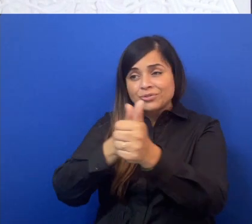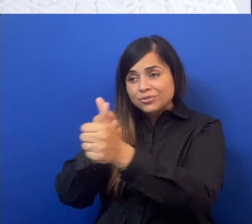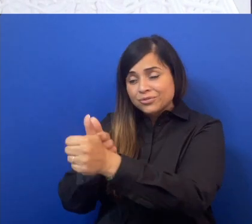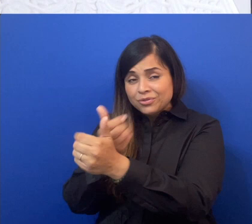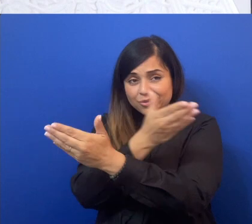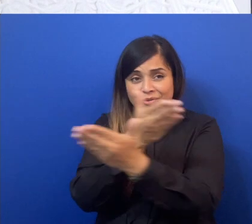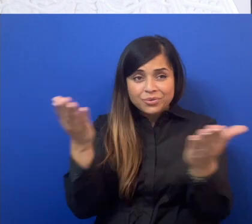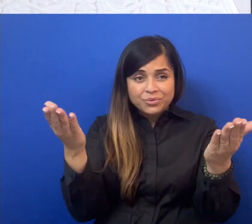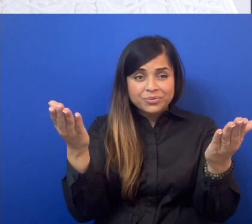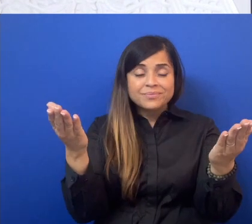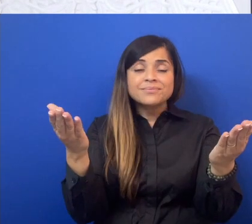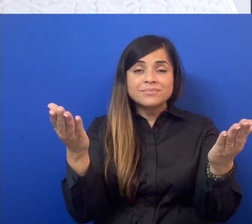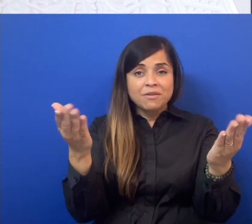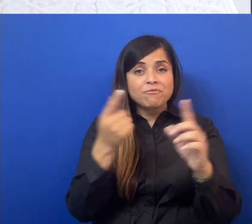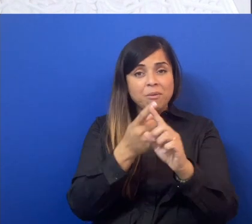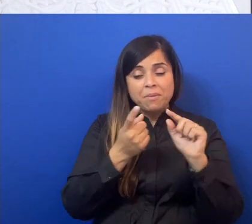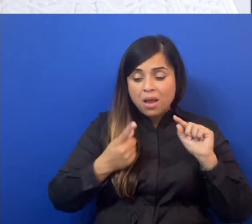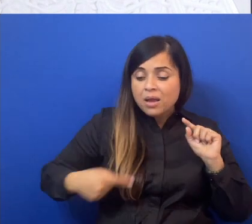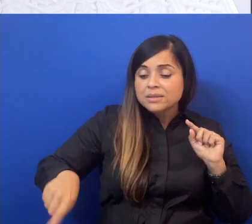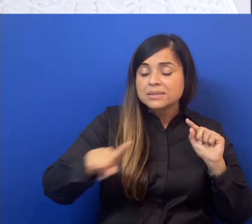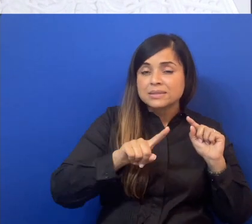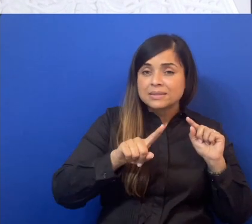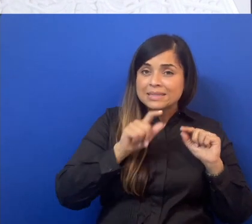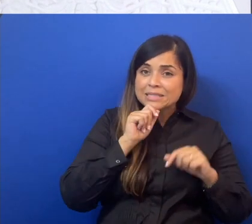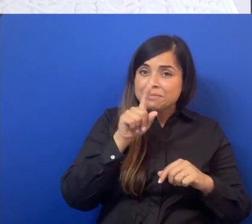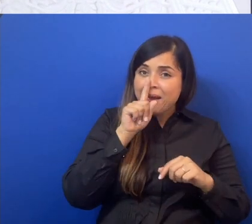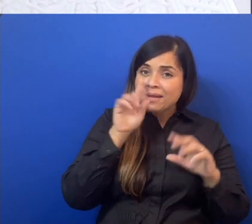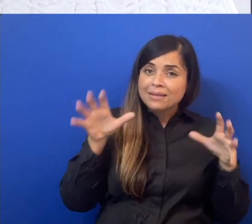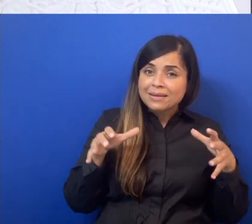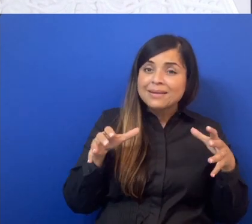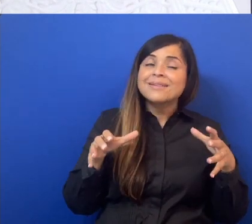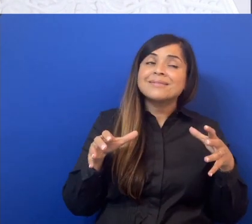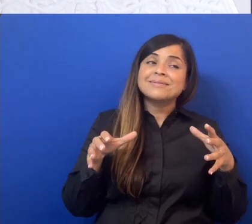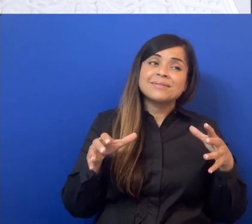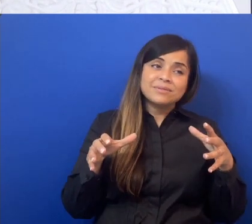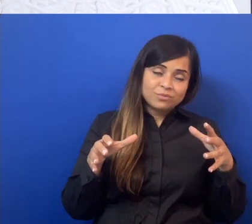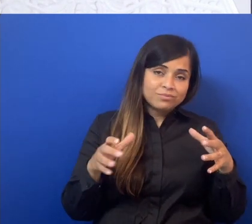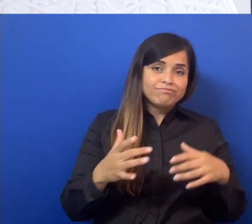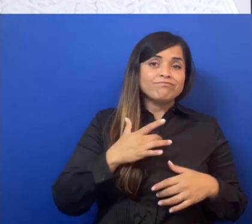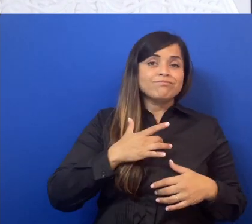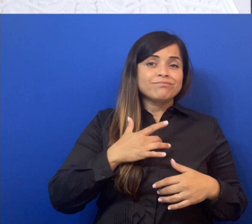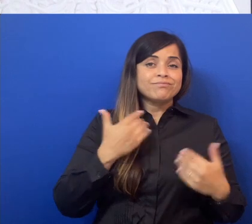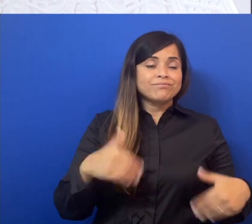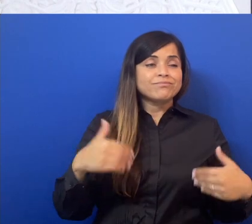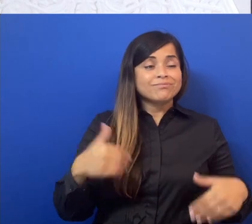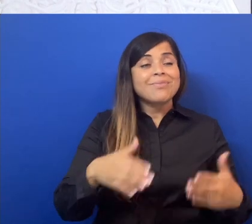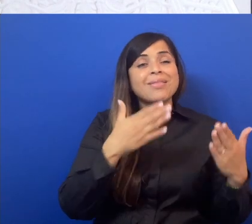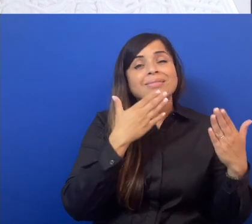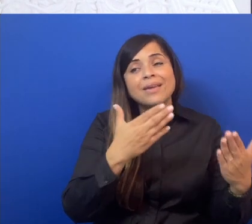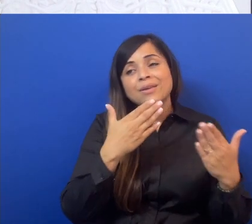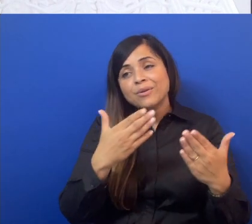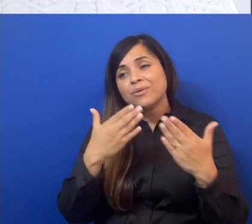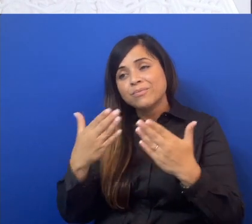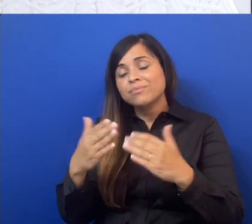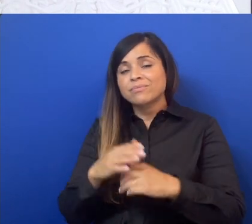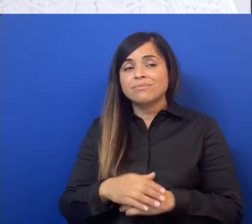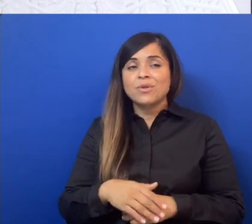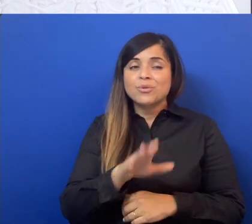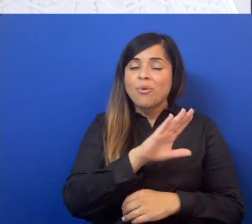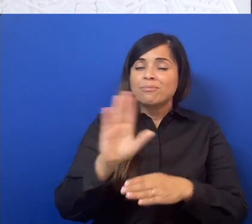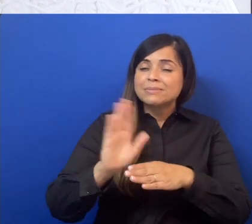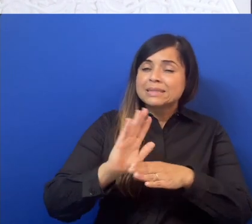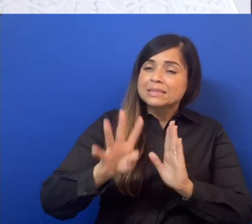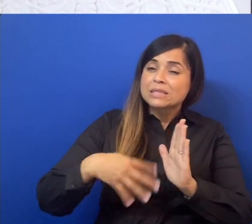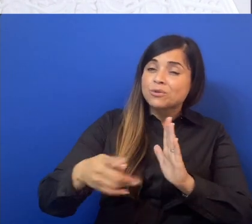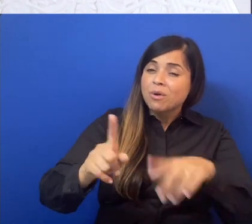to each of you, on behalf of the delegation of the Ismaili Imamat, our deepest gratitude for taking time out of your busy schedules to